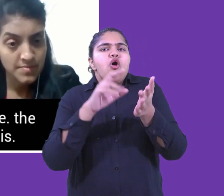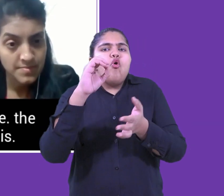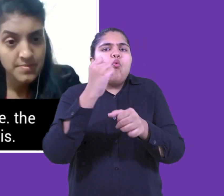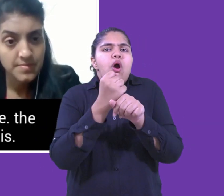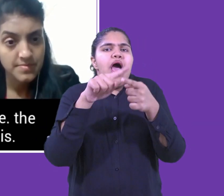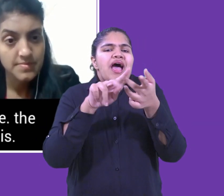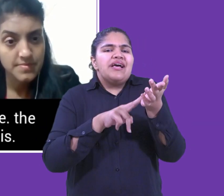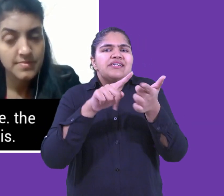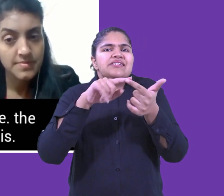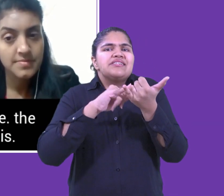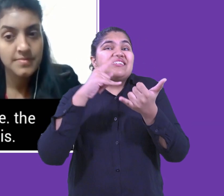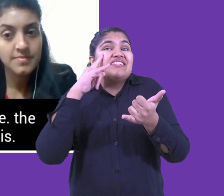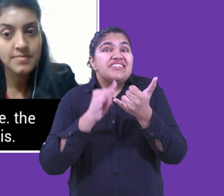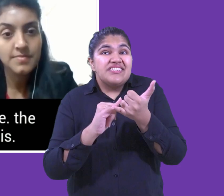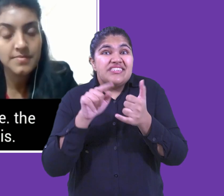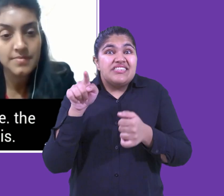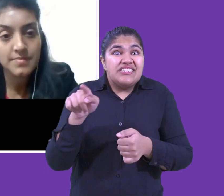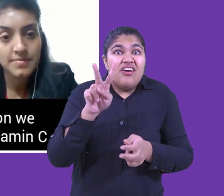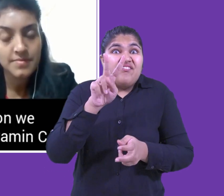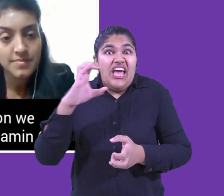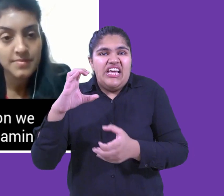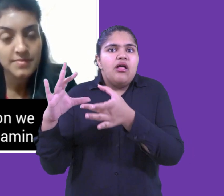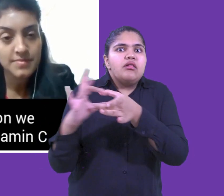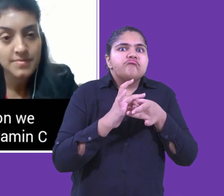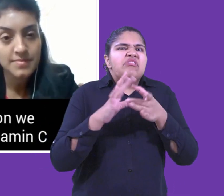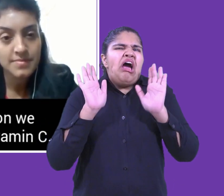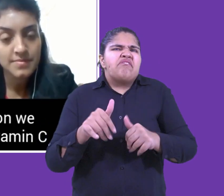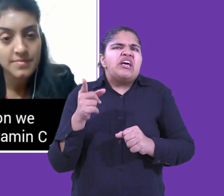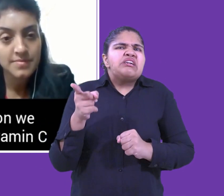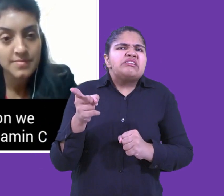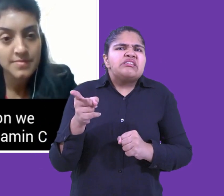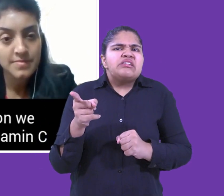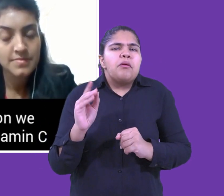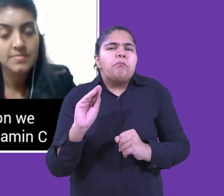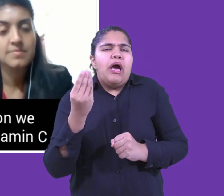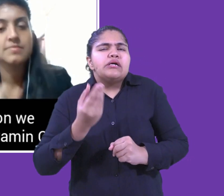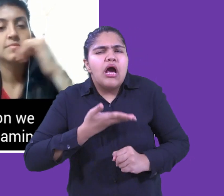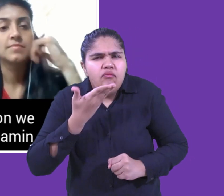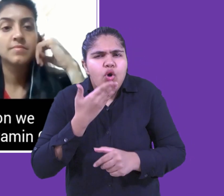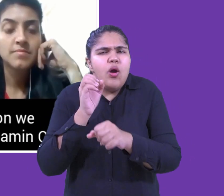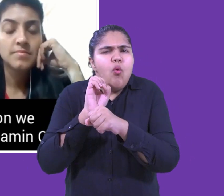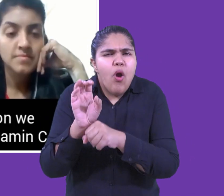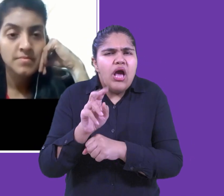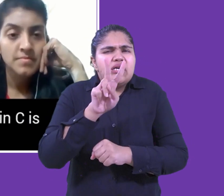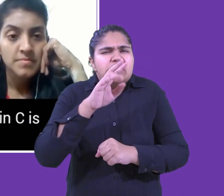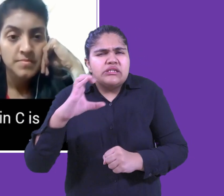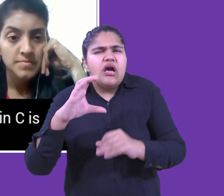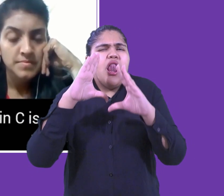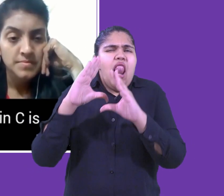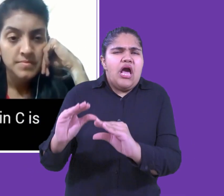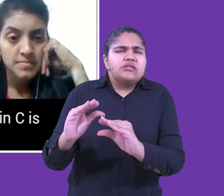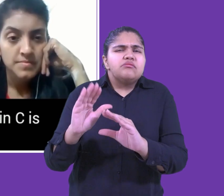of melanogenesis, that is the pigment formation. Hmm. It blocks that. Because of that, we advise not to take much. But